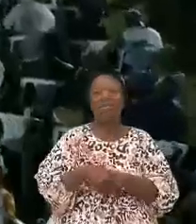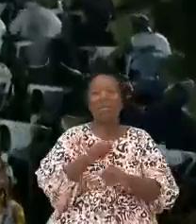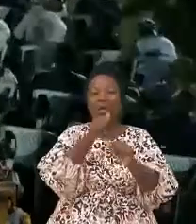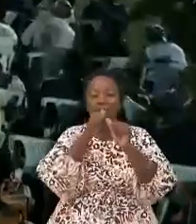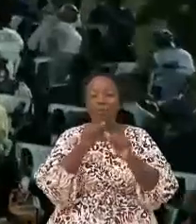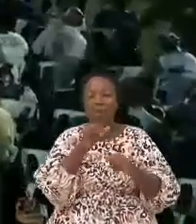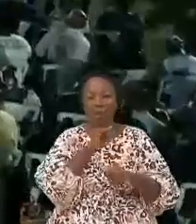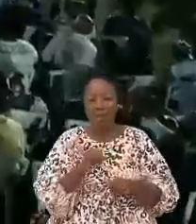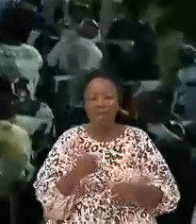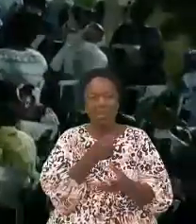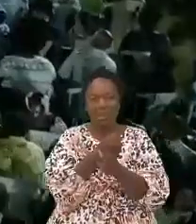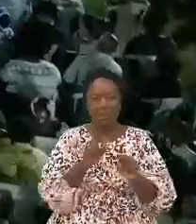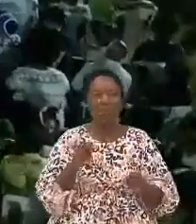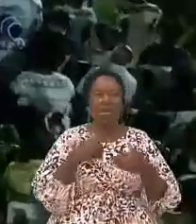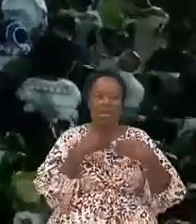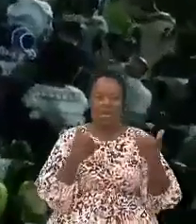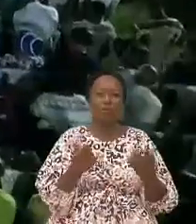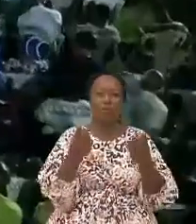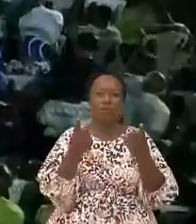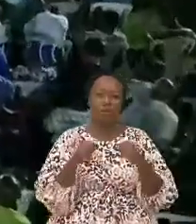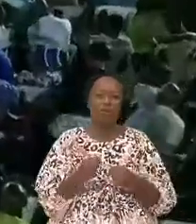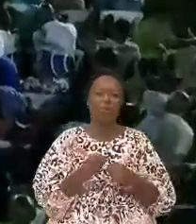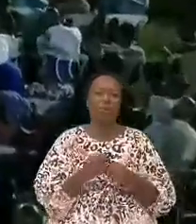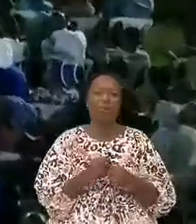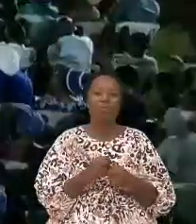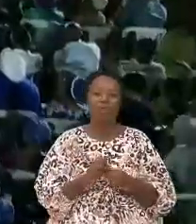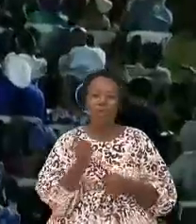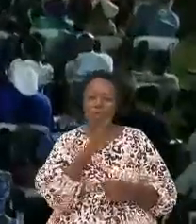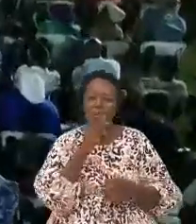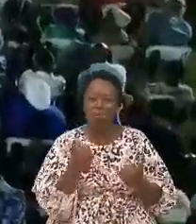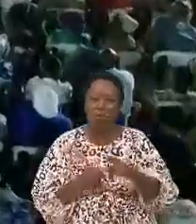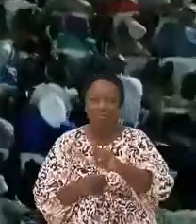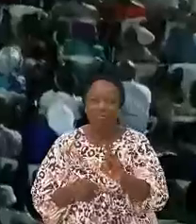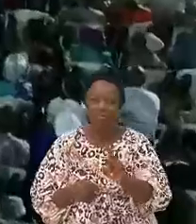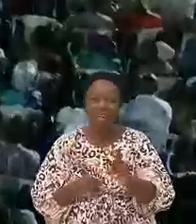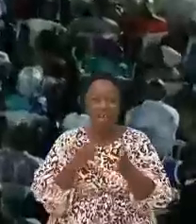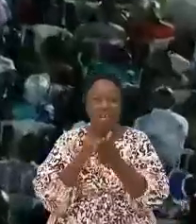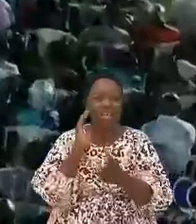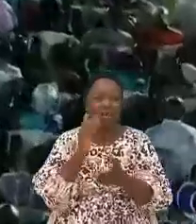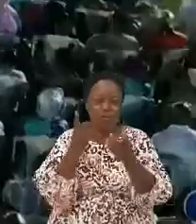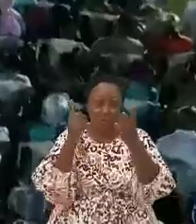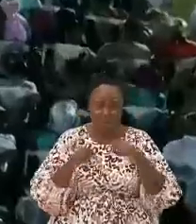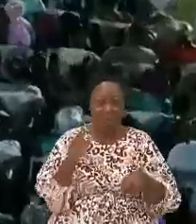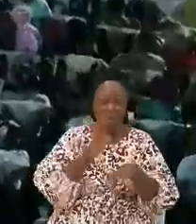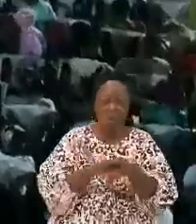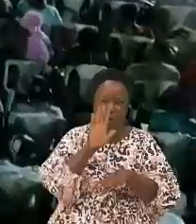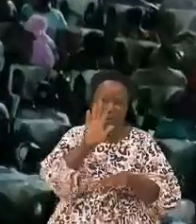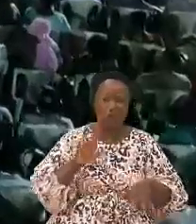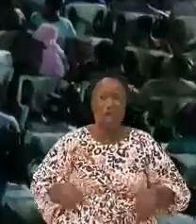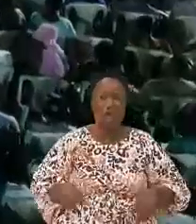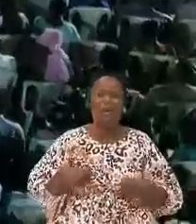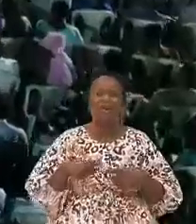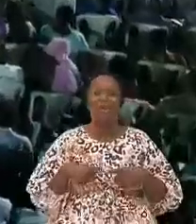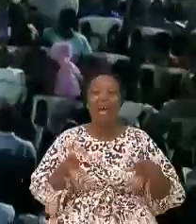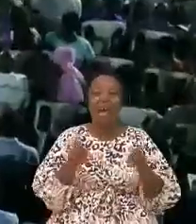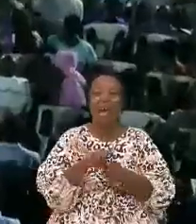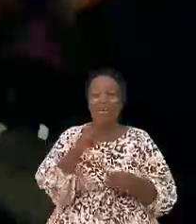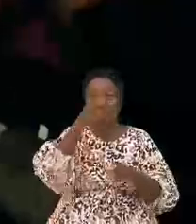you turn to Christ tonight. Blessing, salvation has now come. Where are